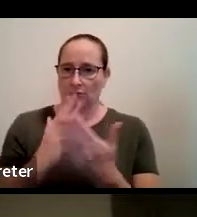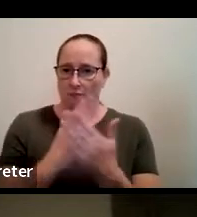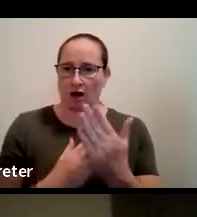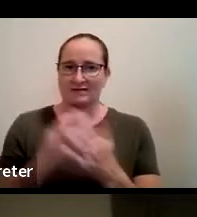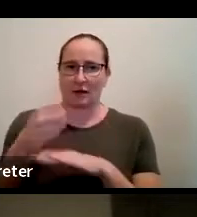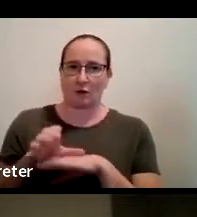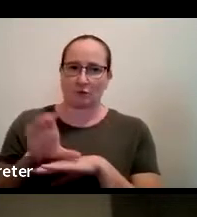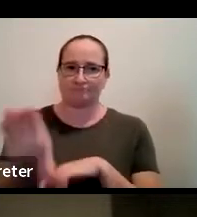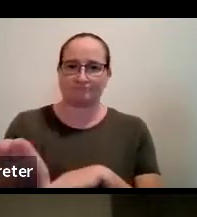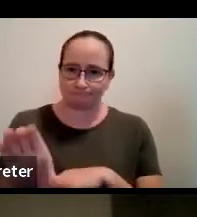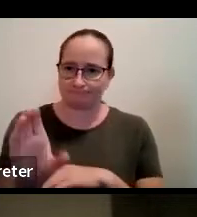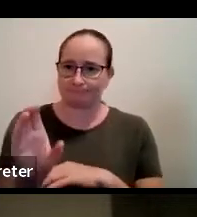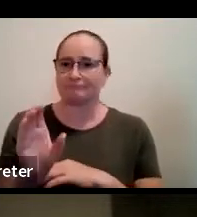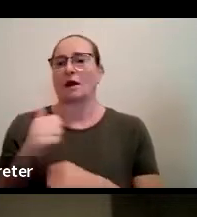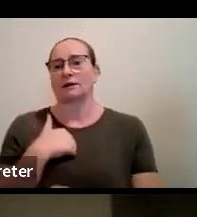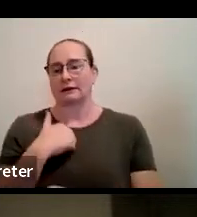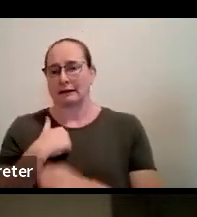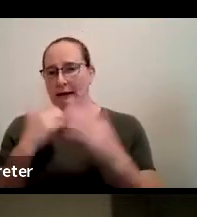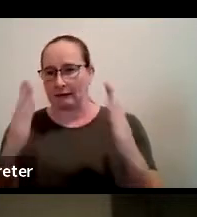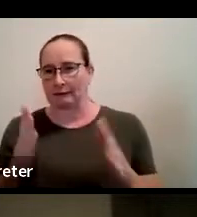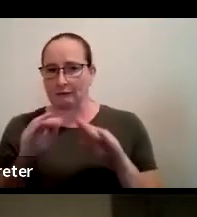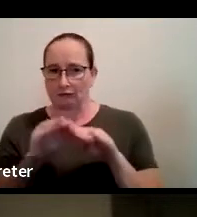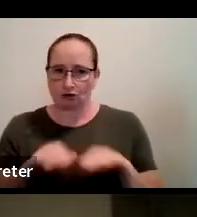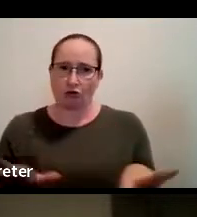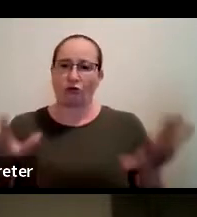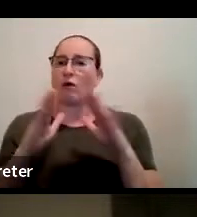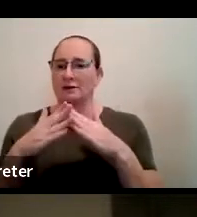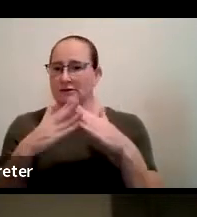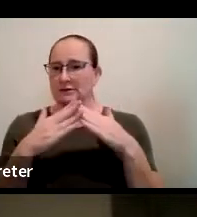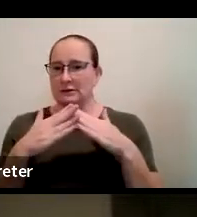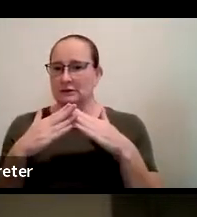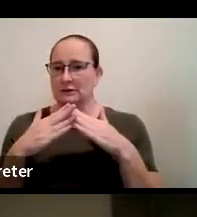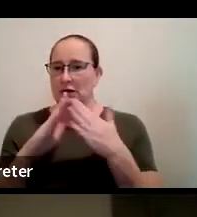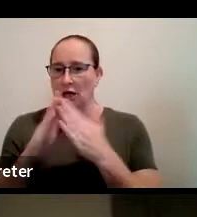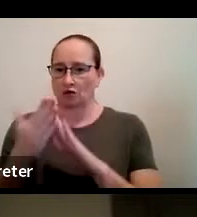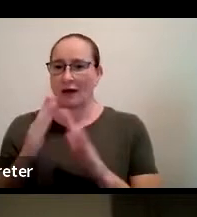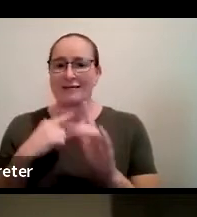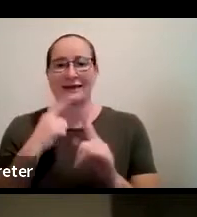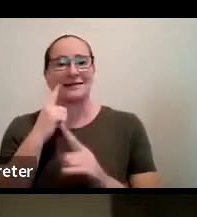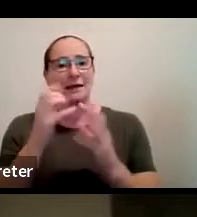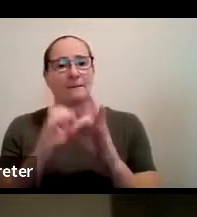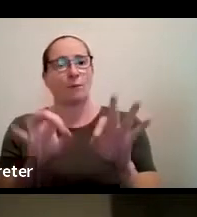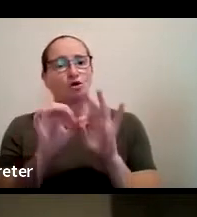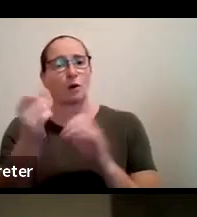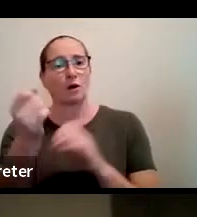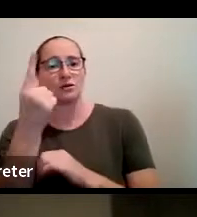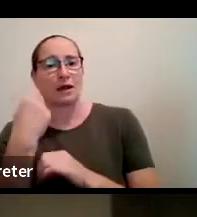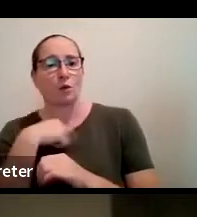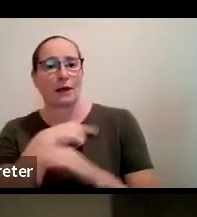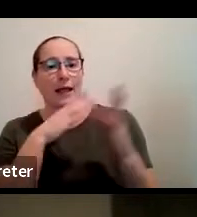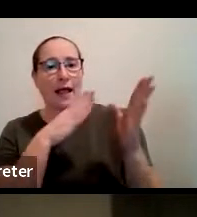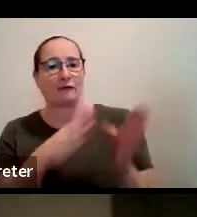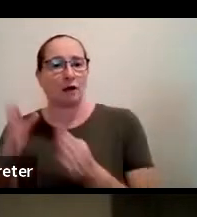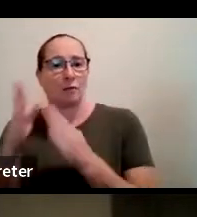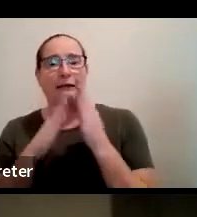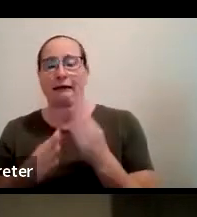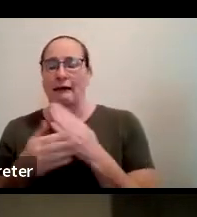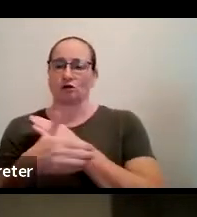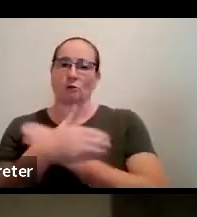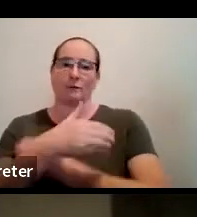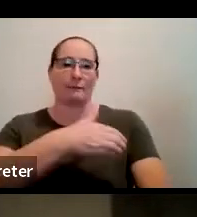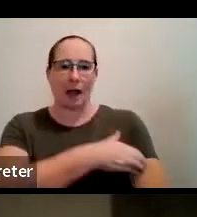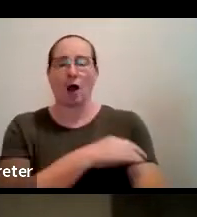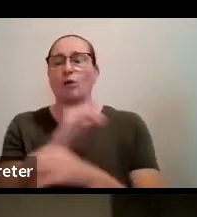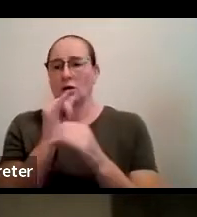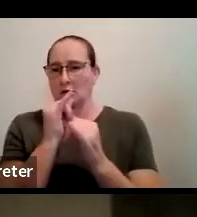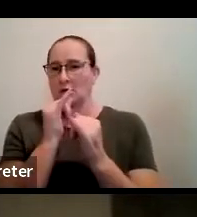onto Ontarians and Canadians across the country. So I think it's important to understand that we have a collective power as individuals to identify what